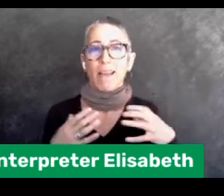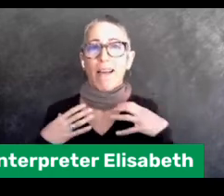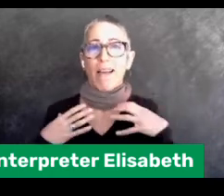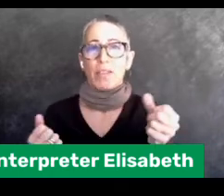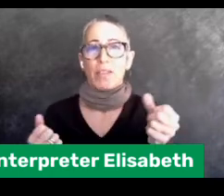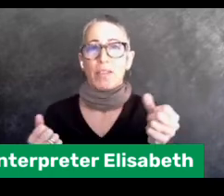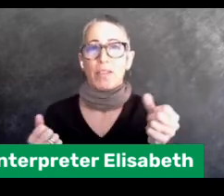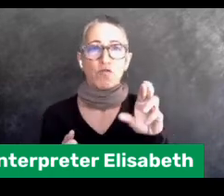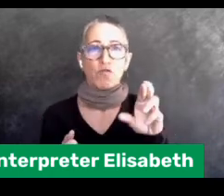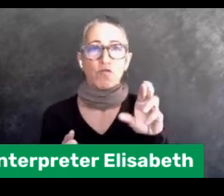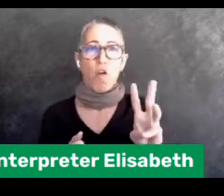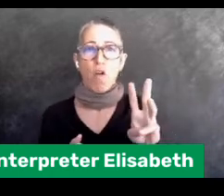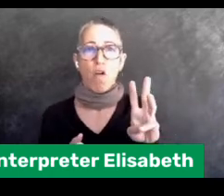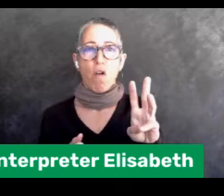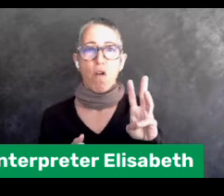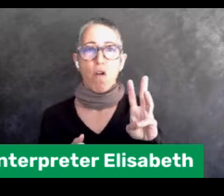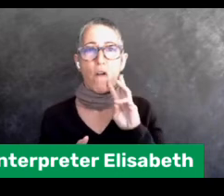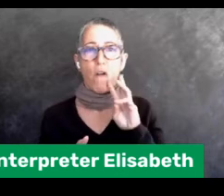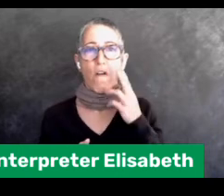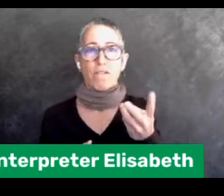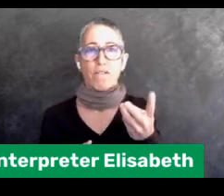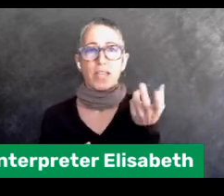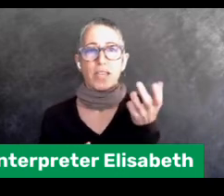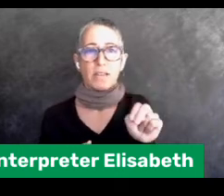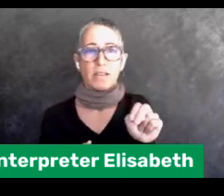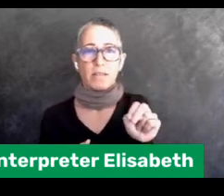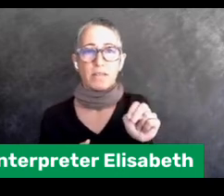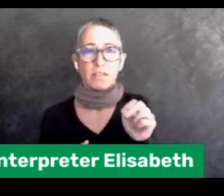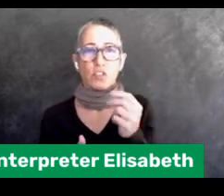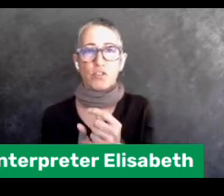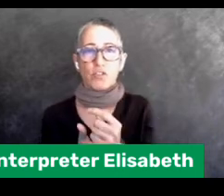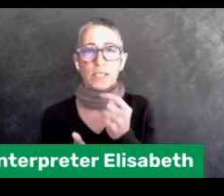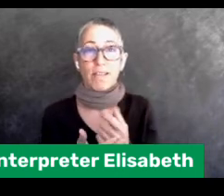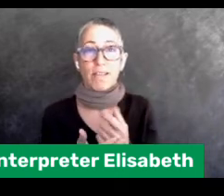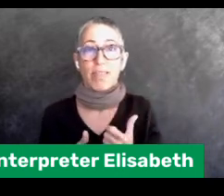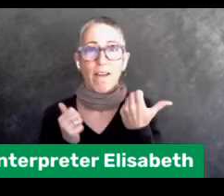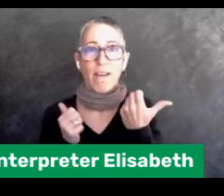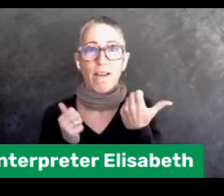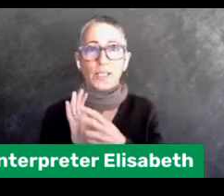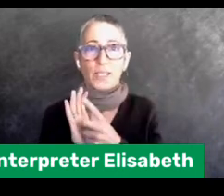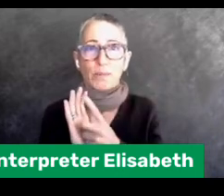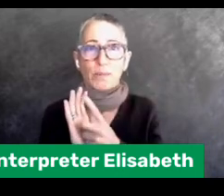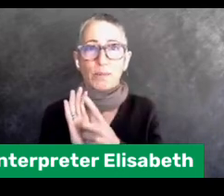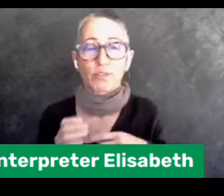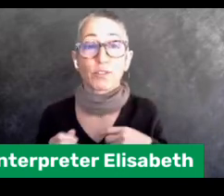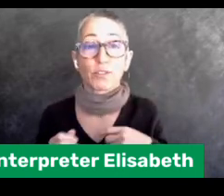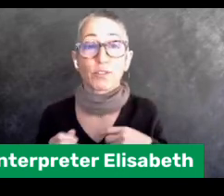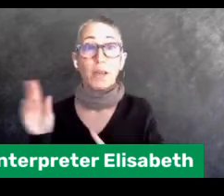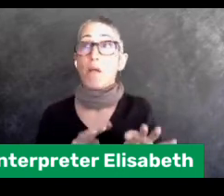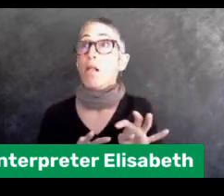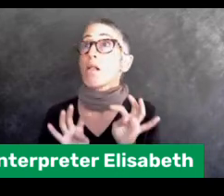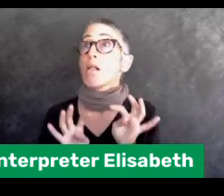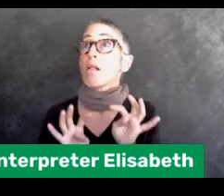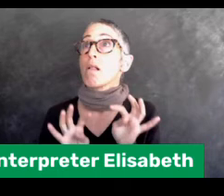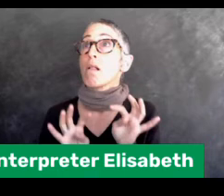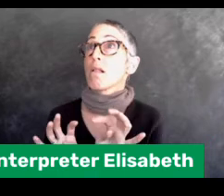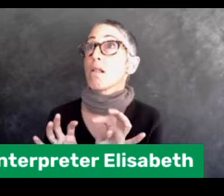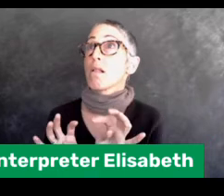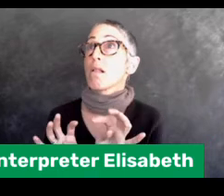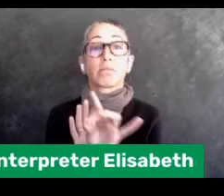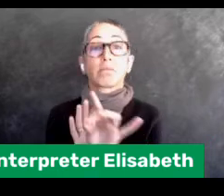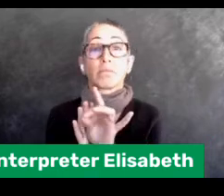cooking demonstration for the audience. Folks were able to take a sample of the vegan potato salad, which was very